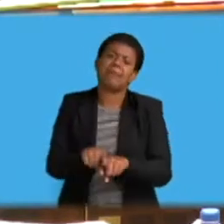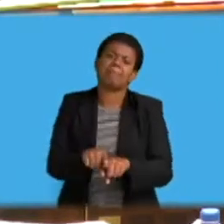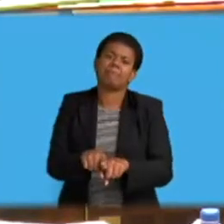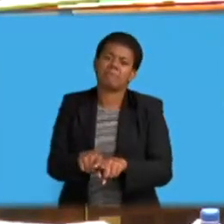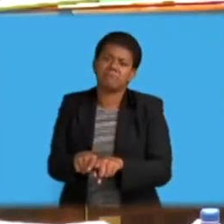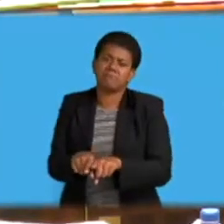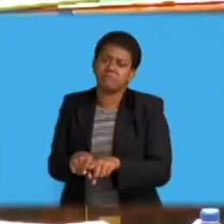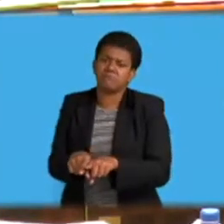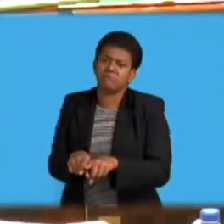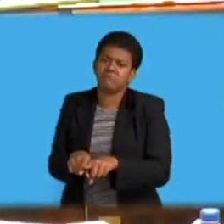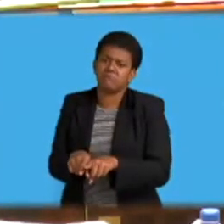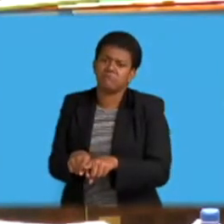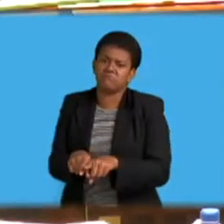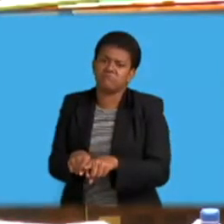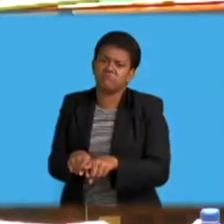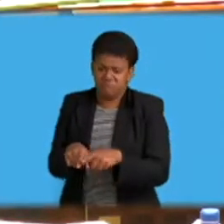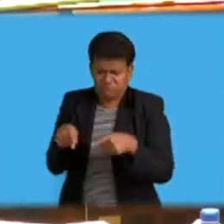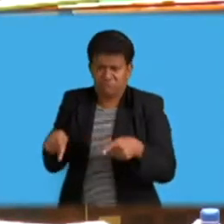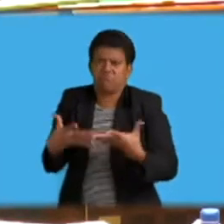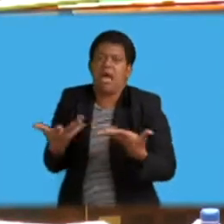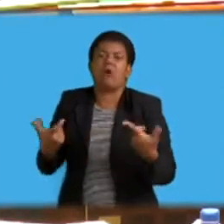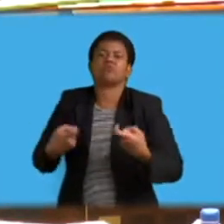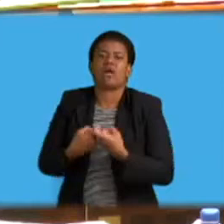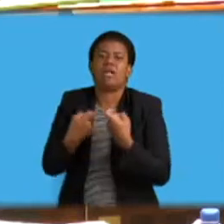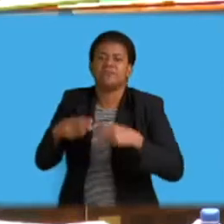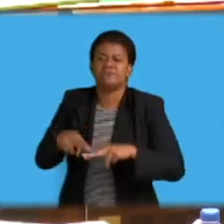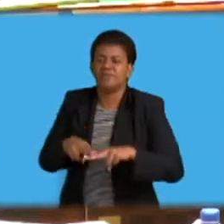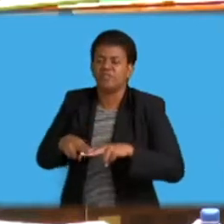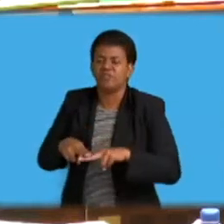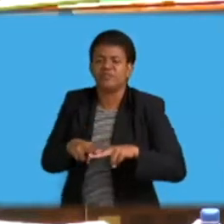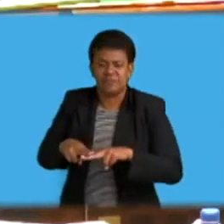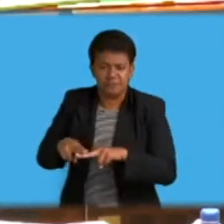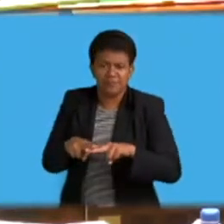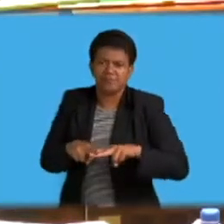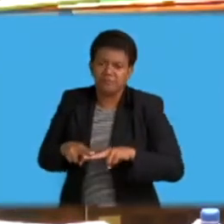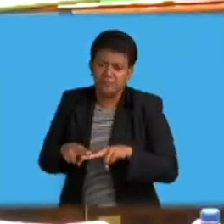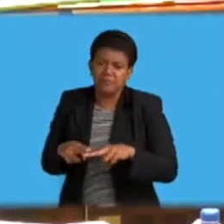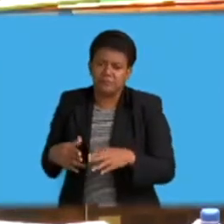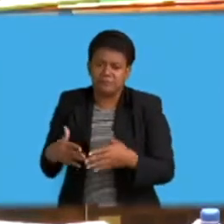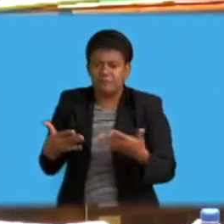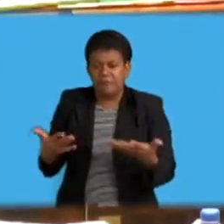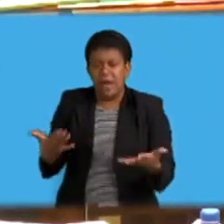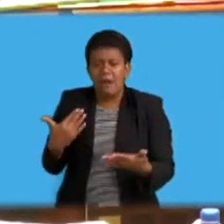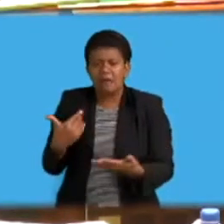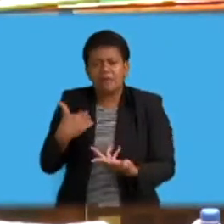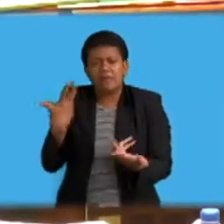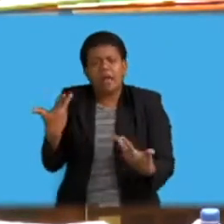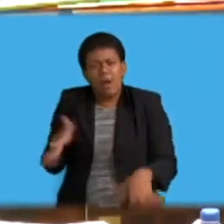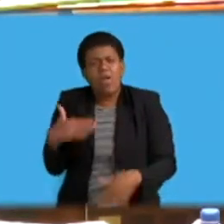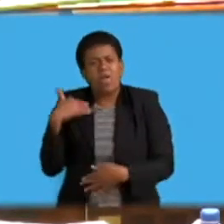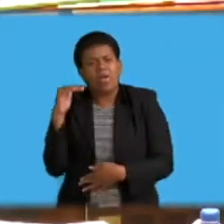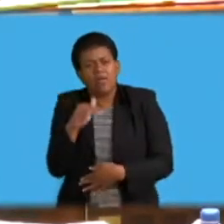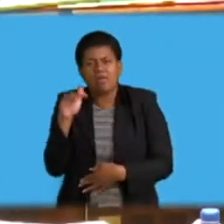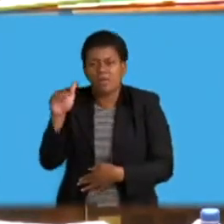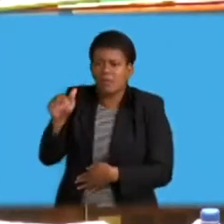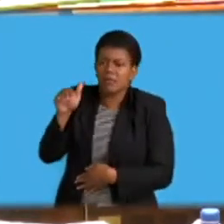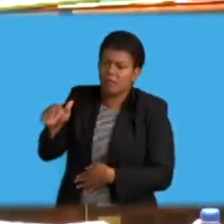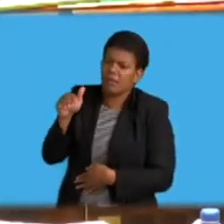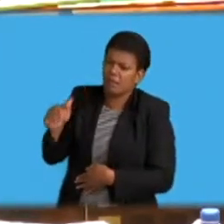challenging situation in Fiji as far as our education system is concerned. I urge the minister to look at